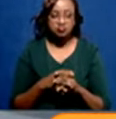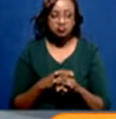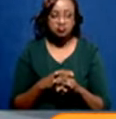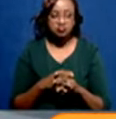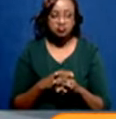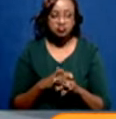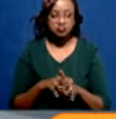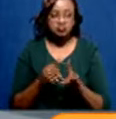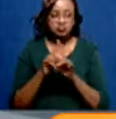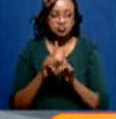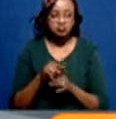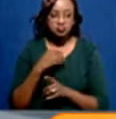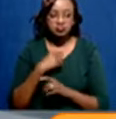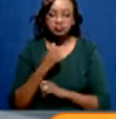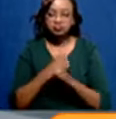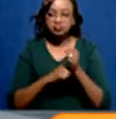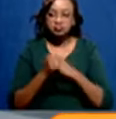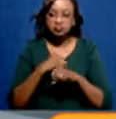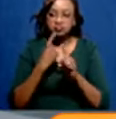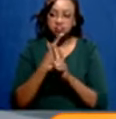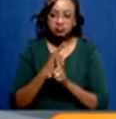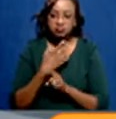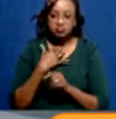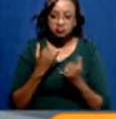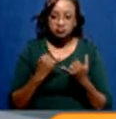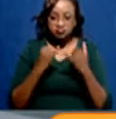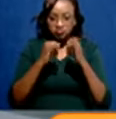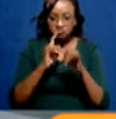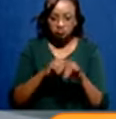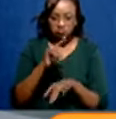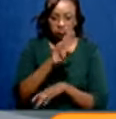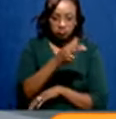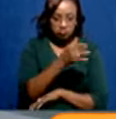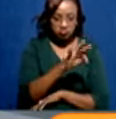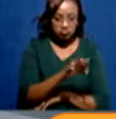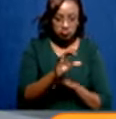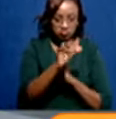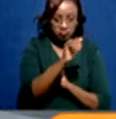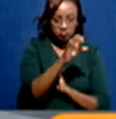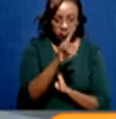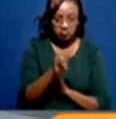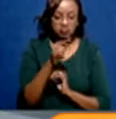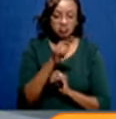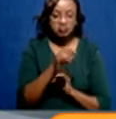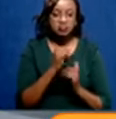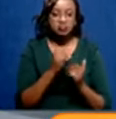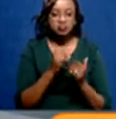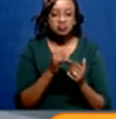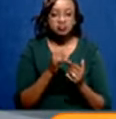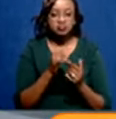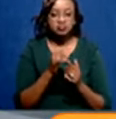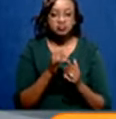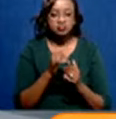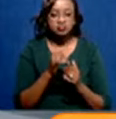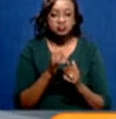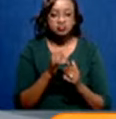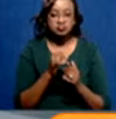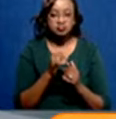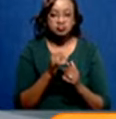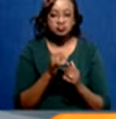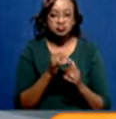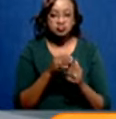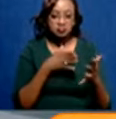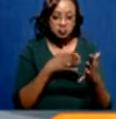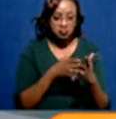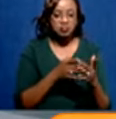new acts that came into force, and the NHIF Act was repealed, it means the NHIF, in effect, has transferred all its functions